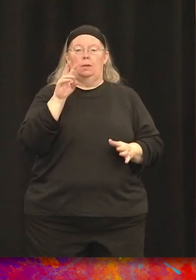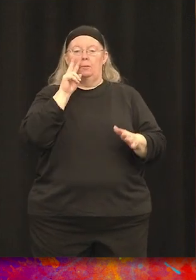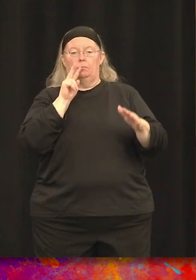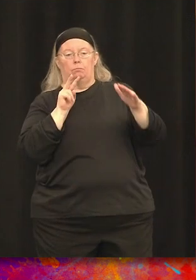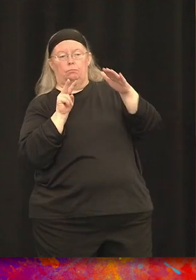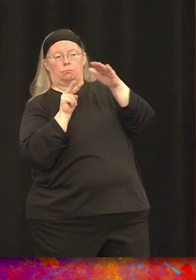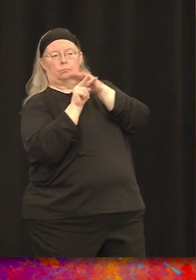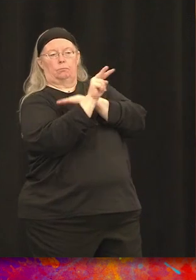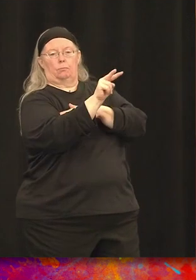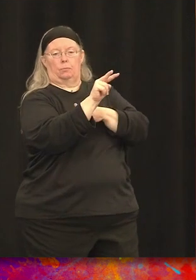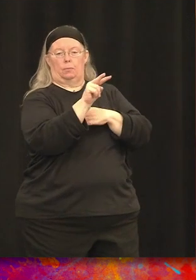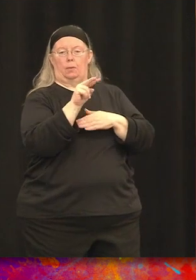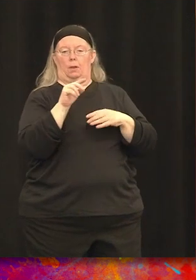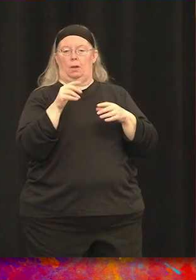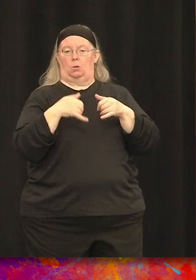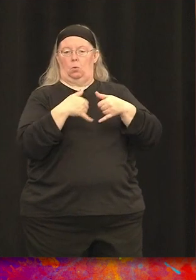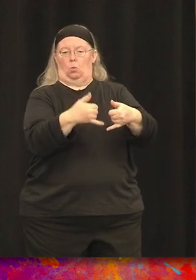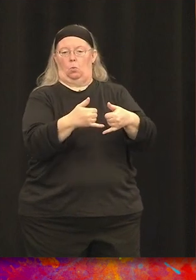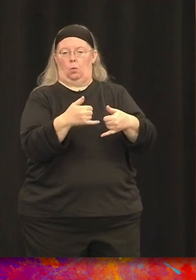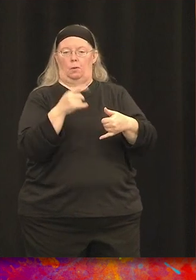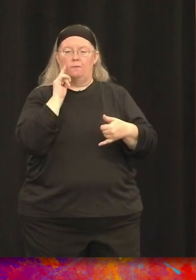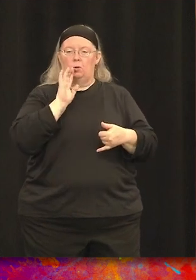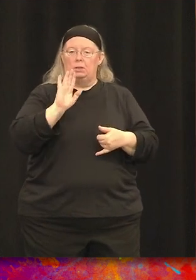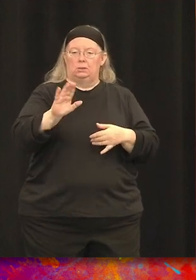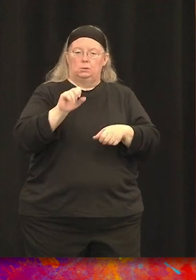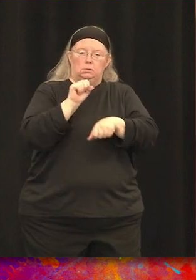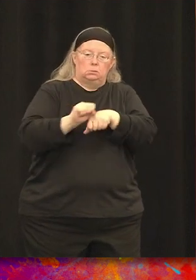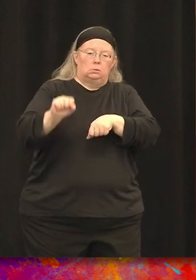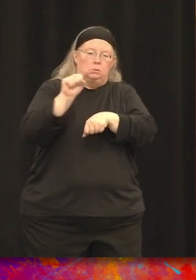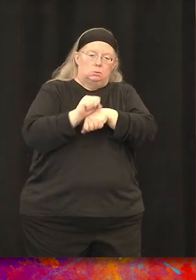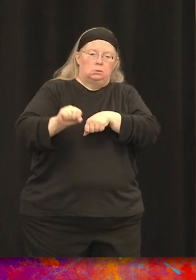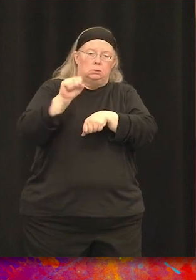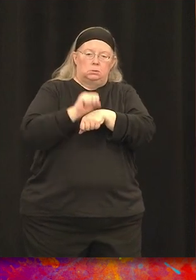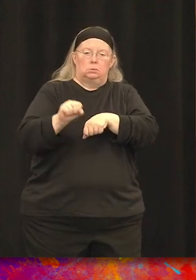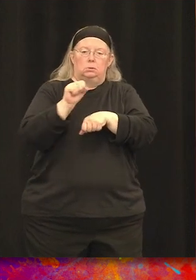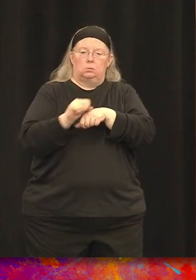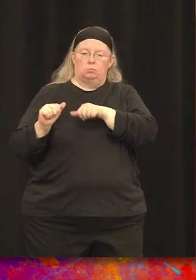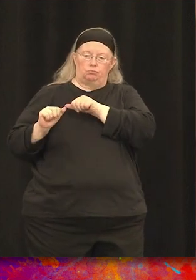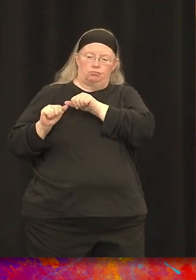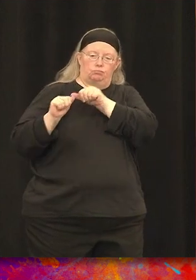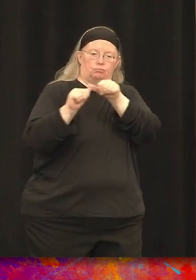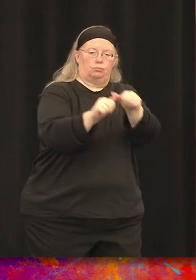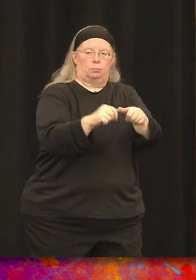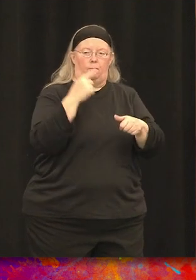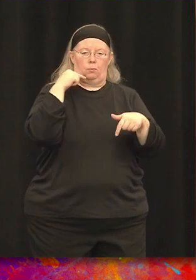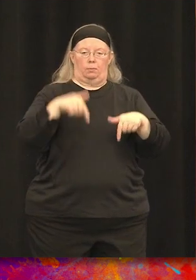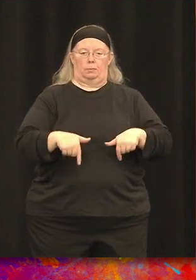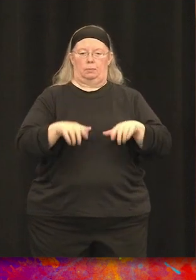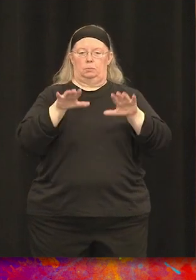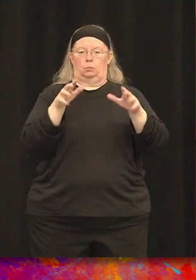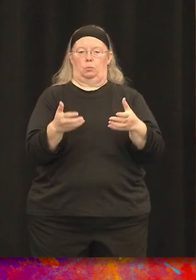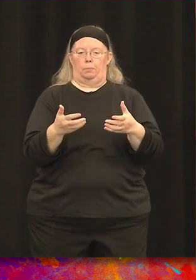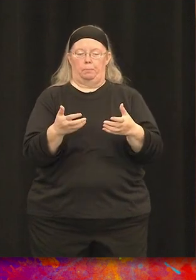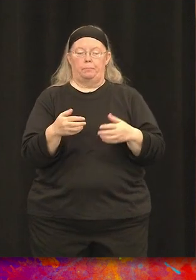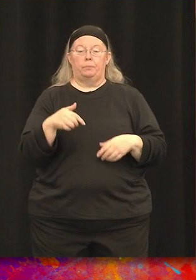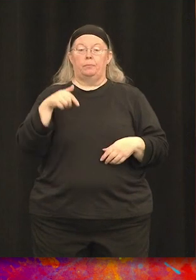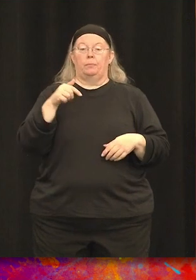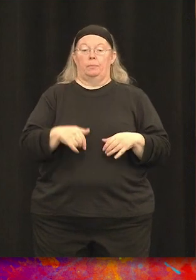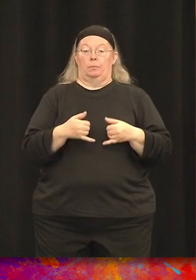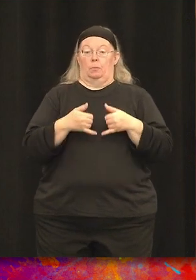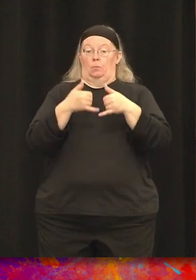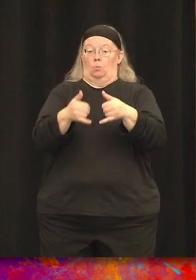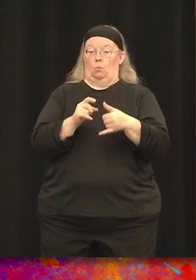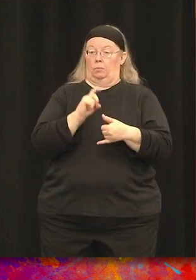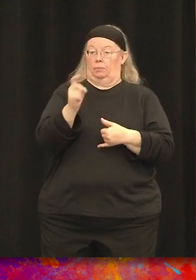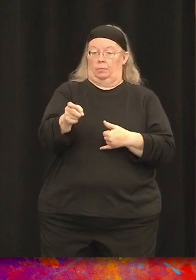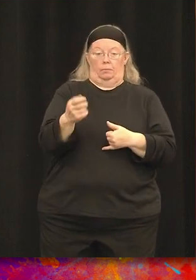the Usher syndrome community. The Coalition's Foresight Award exists to recognize people like Mani who have made a